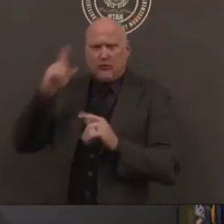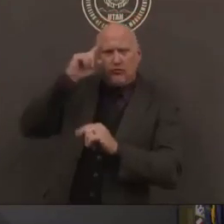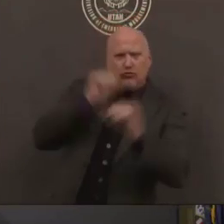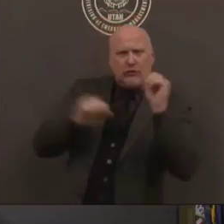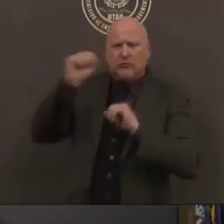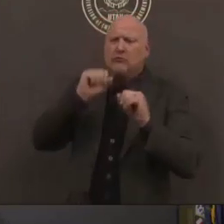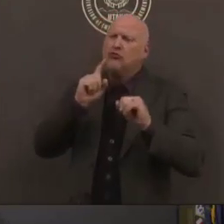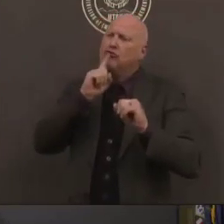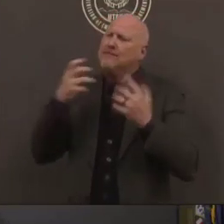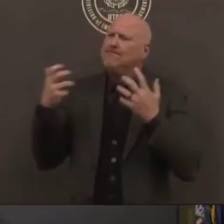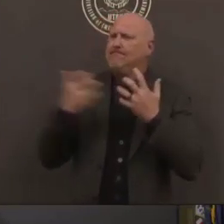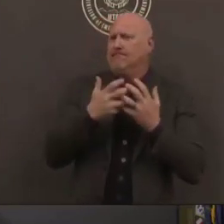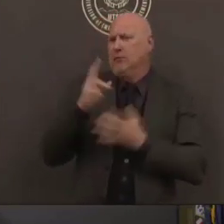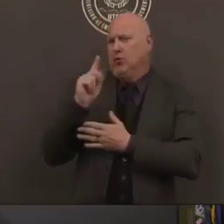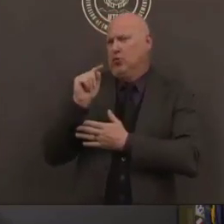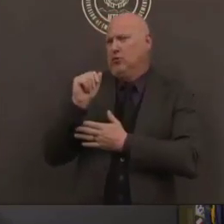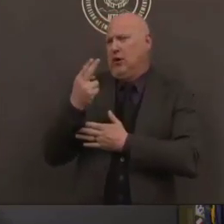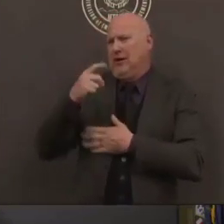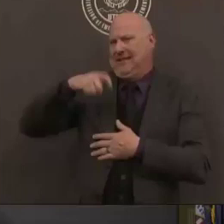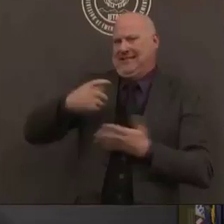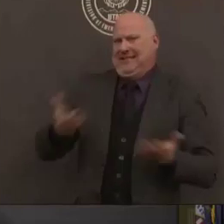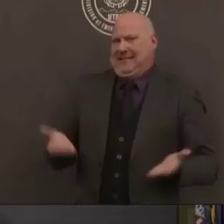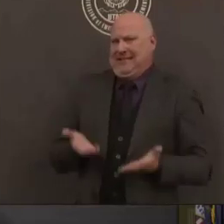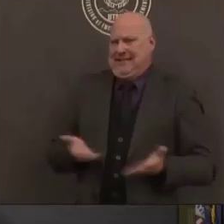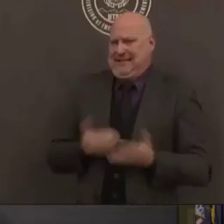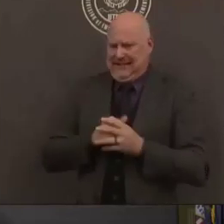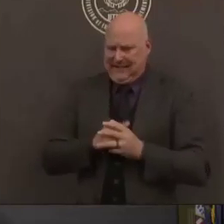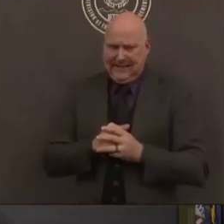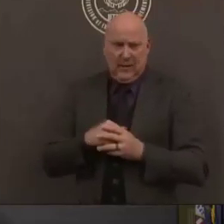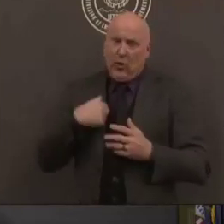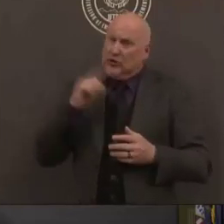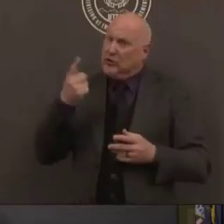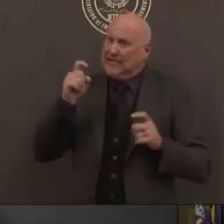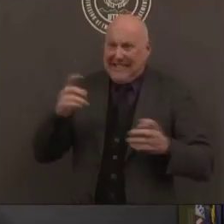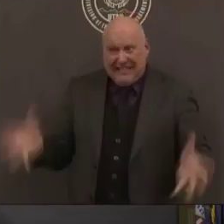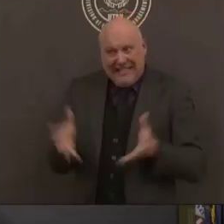for us. We just need more people to seek it out.